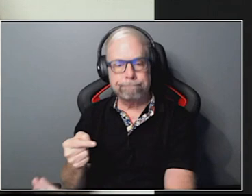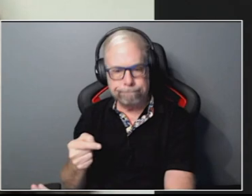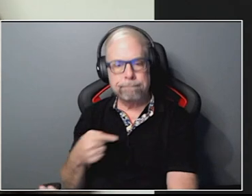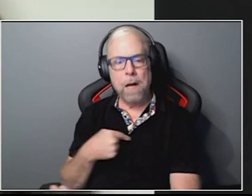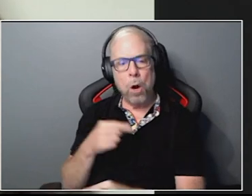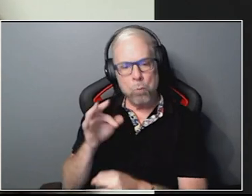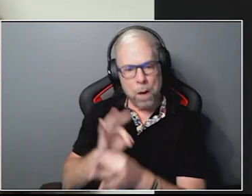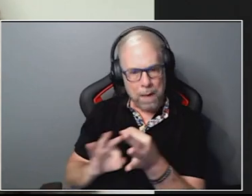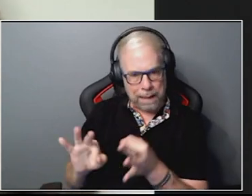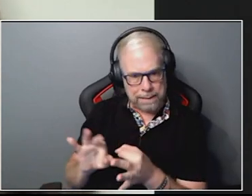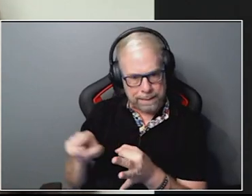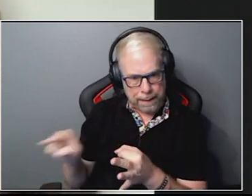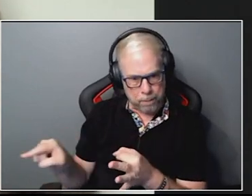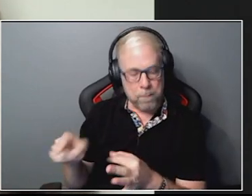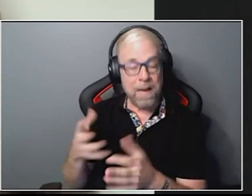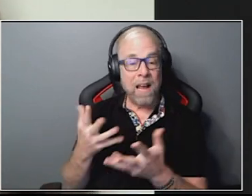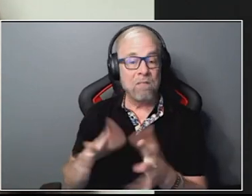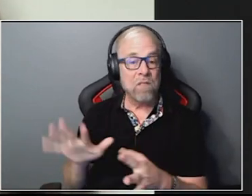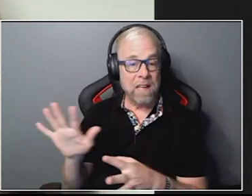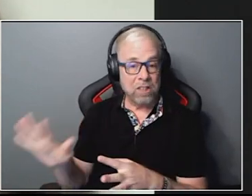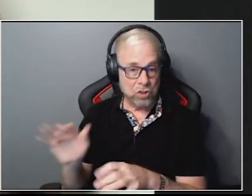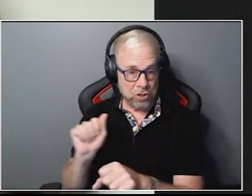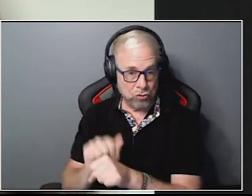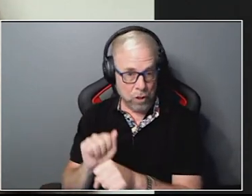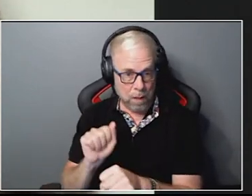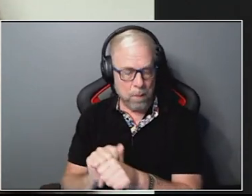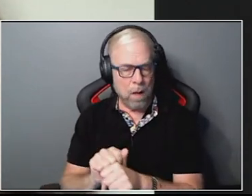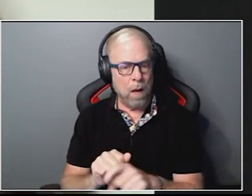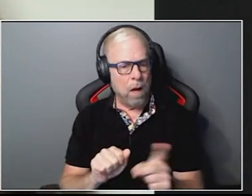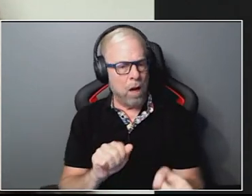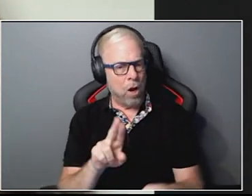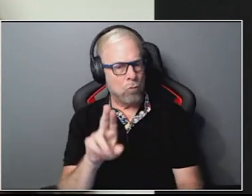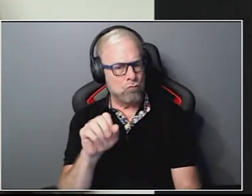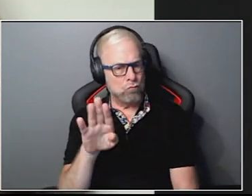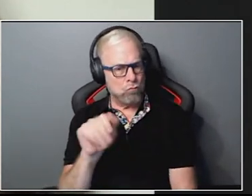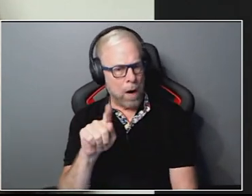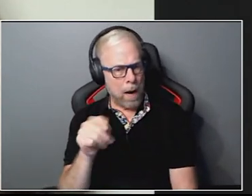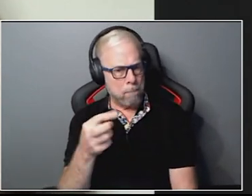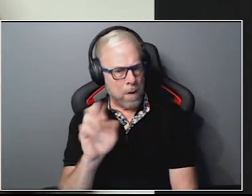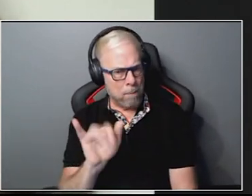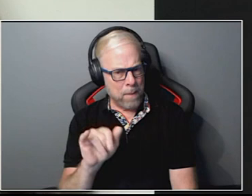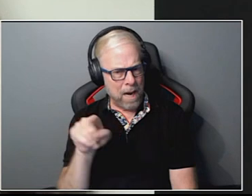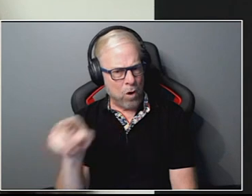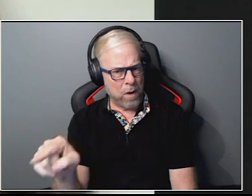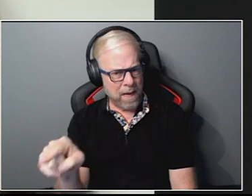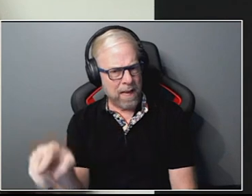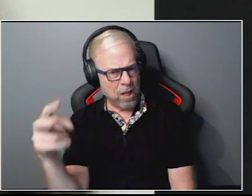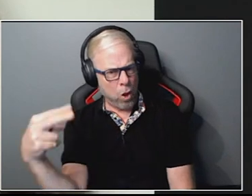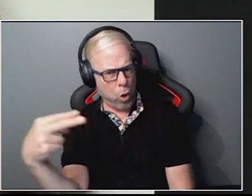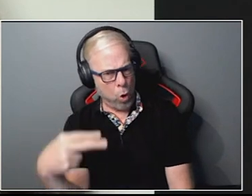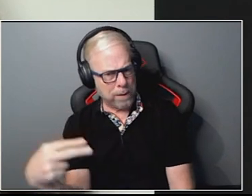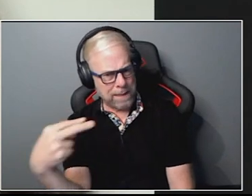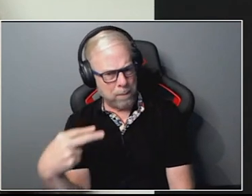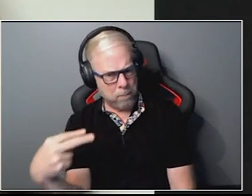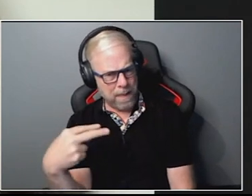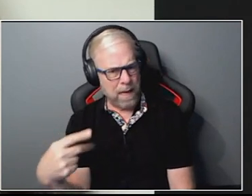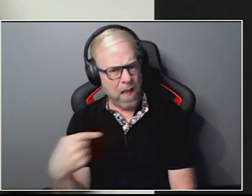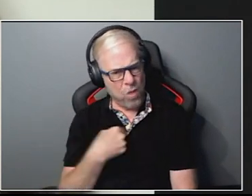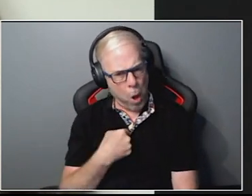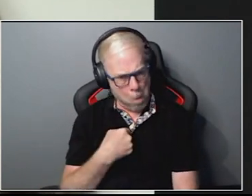job. Well, Robert Peary is standing on the side, and he's sitting there going, wow, he really can do everything he said he